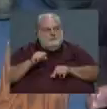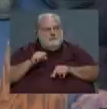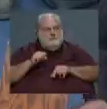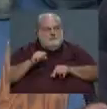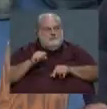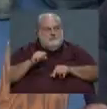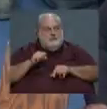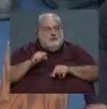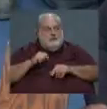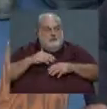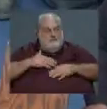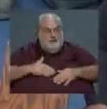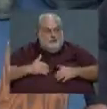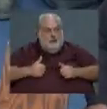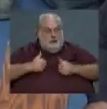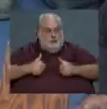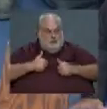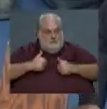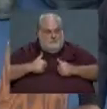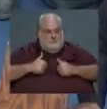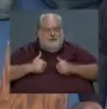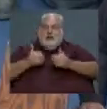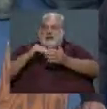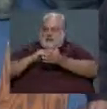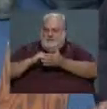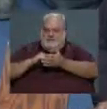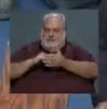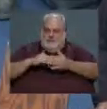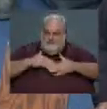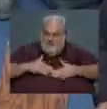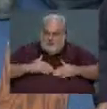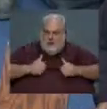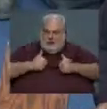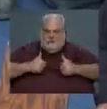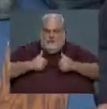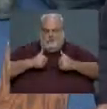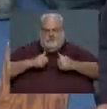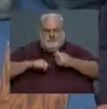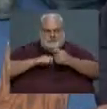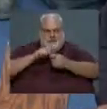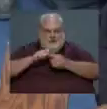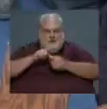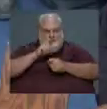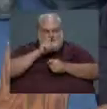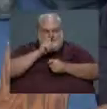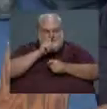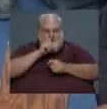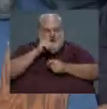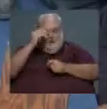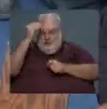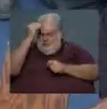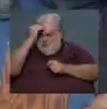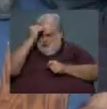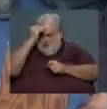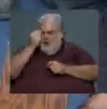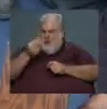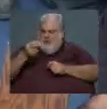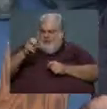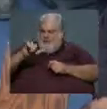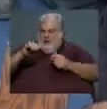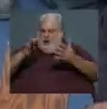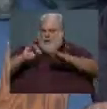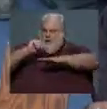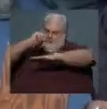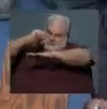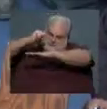Oh, the physical locations? Physical locations. Again, I don't have the physical locations of these. I do know that they already had those